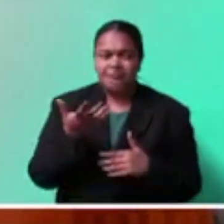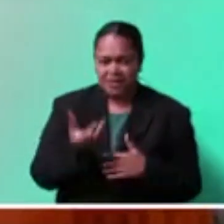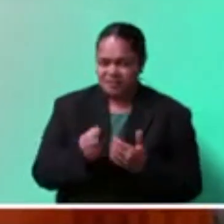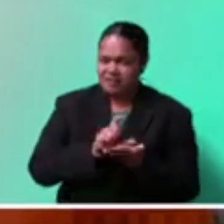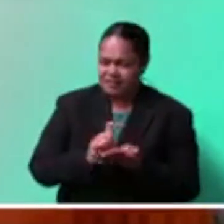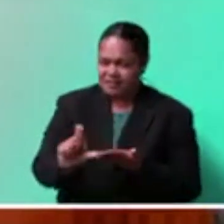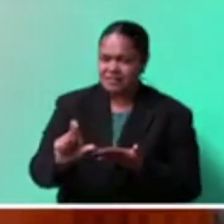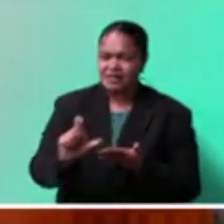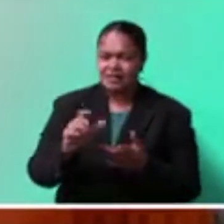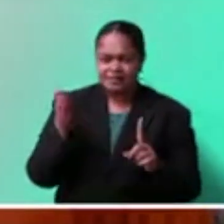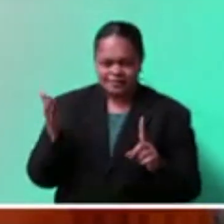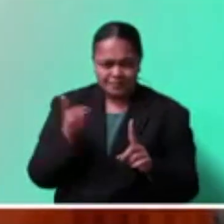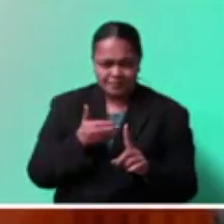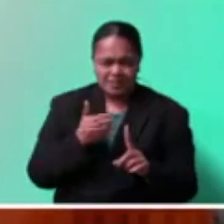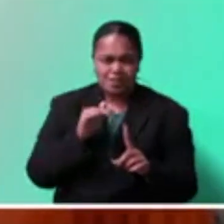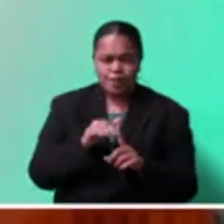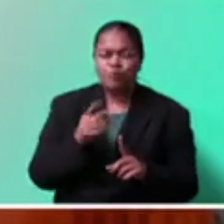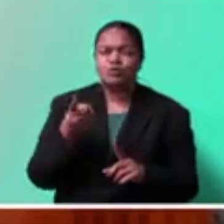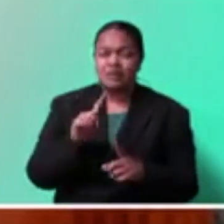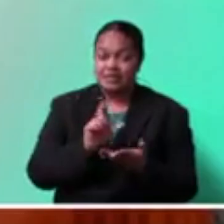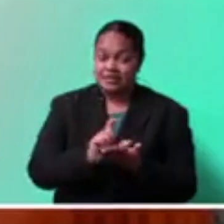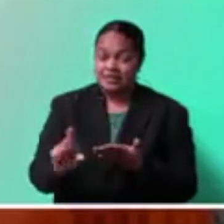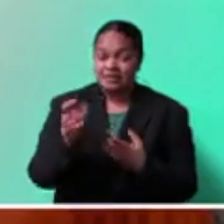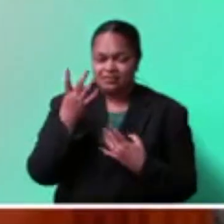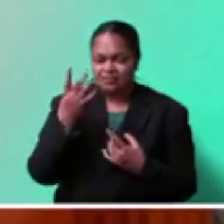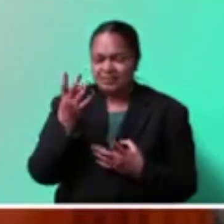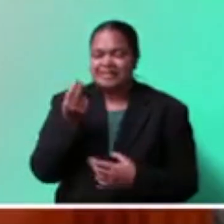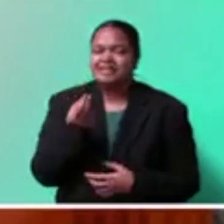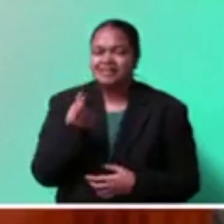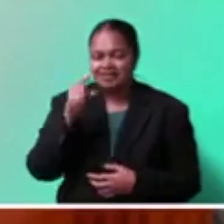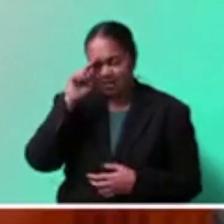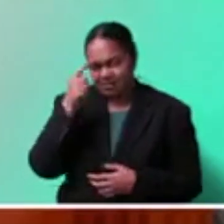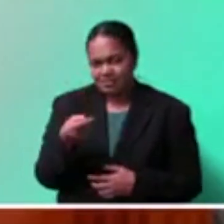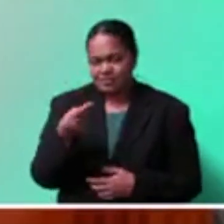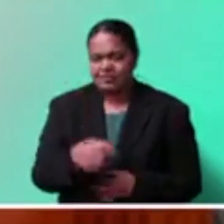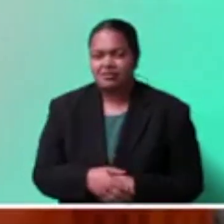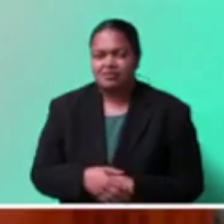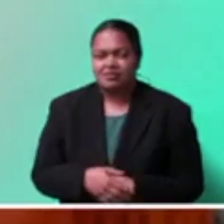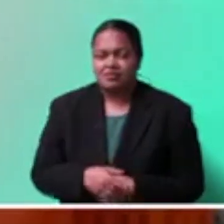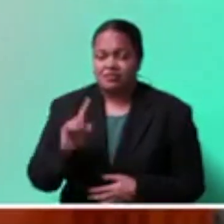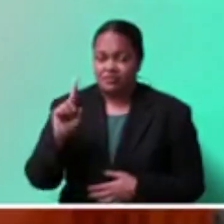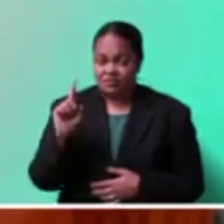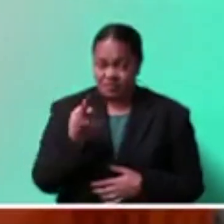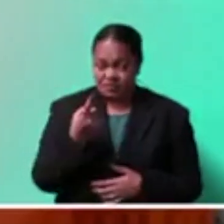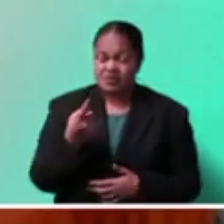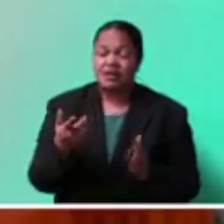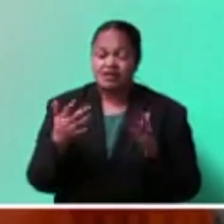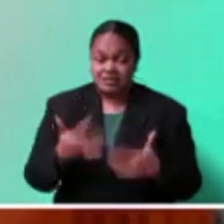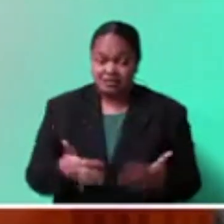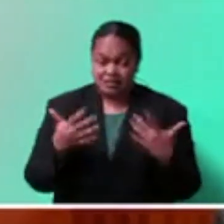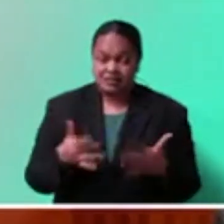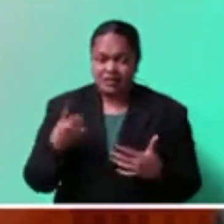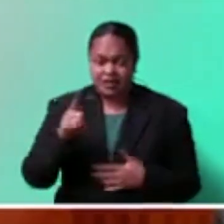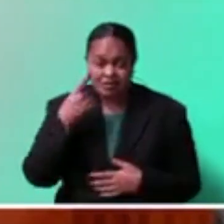structured approach to make sure this information is easy to understand. Firstly, we take technical data and scientific